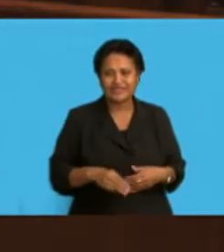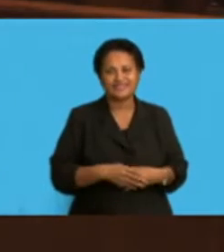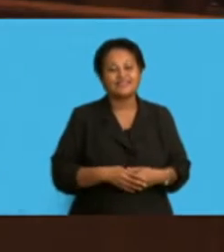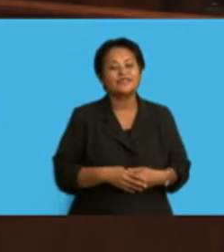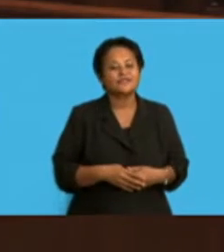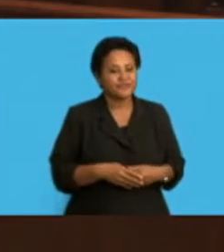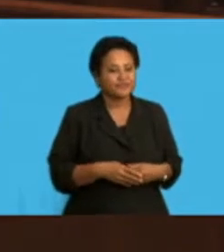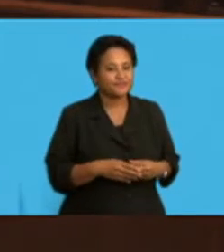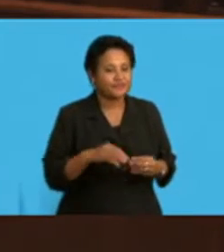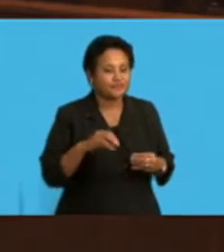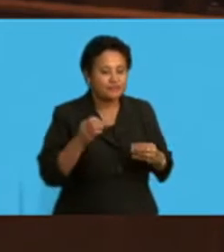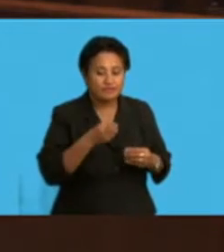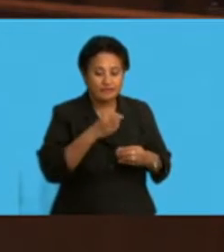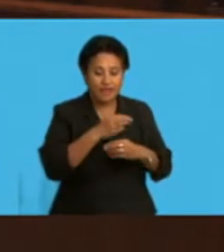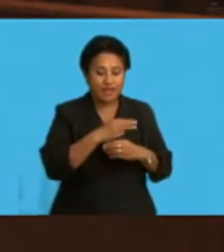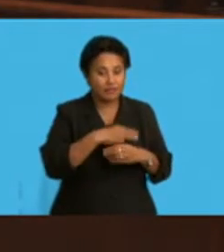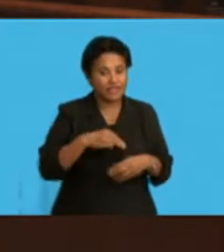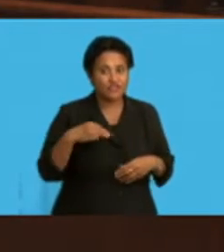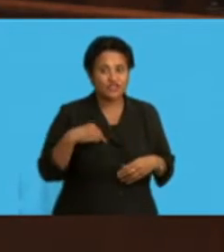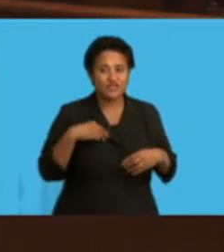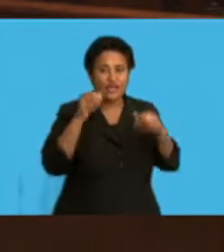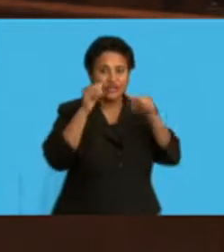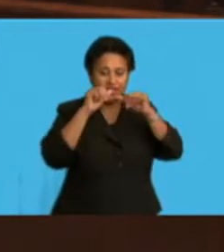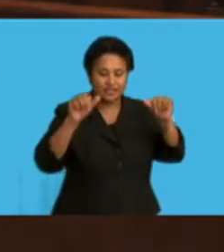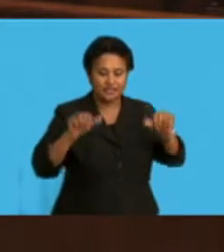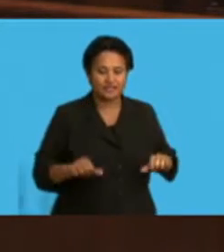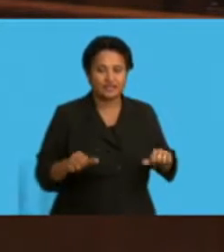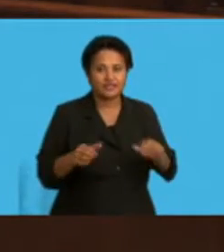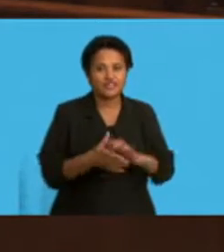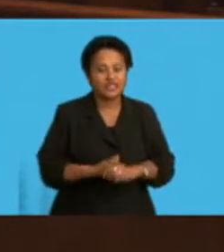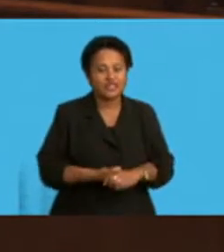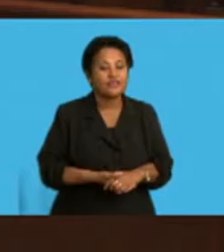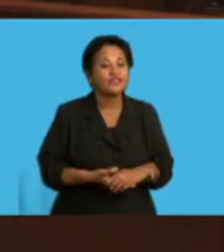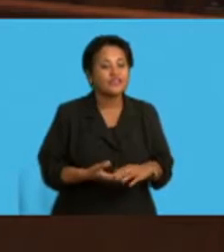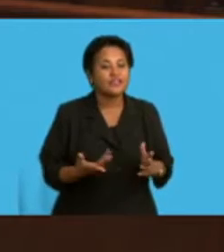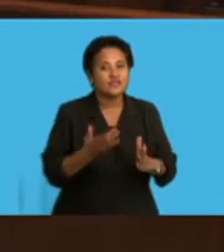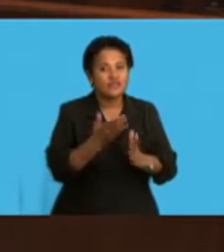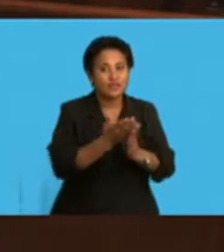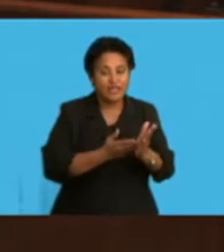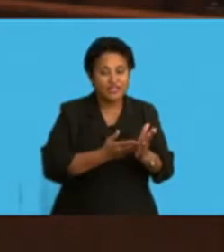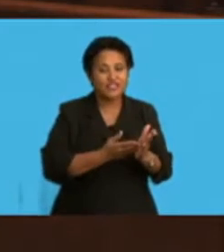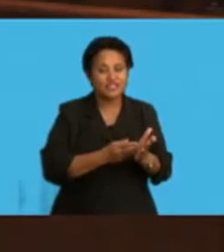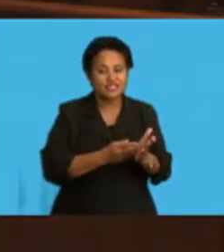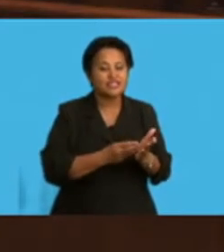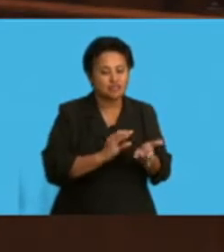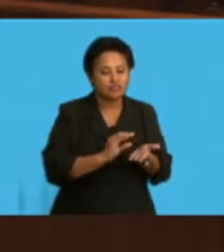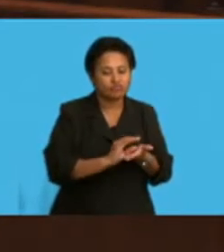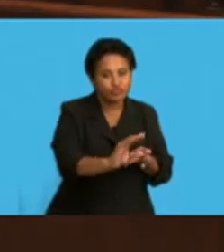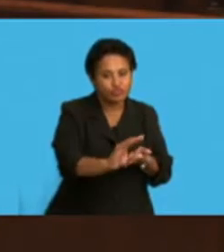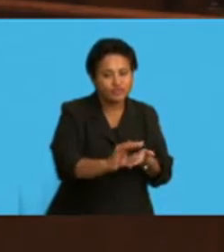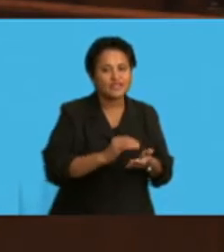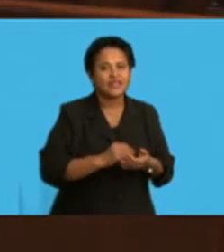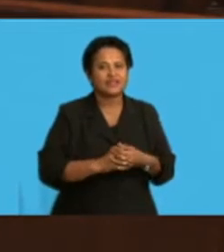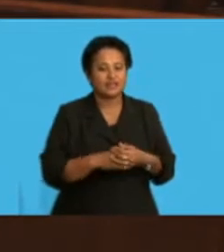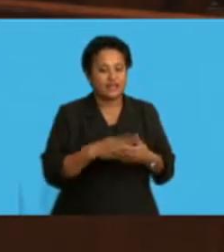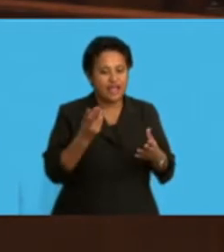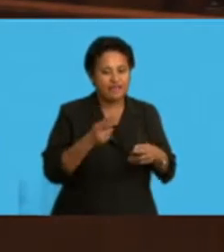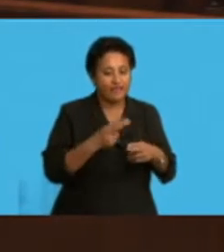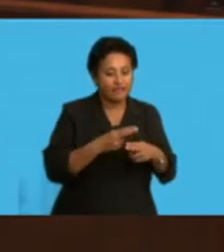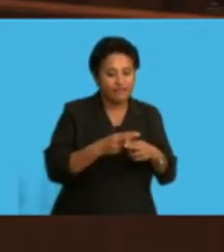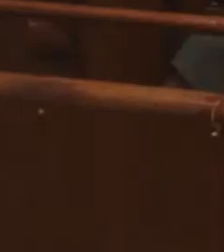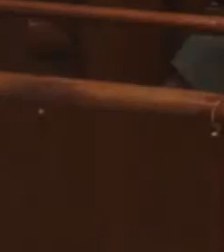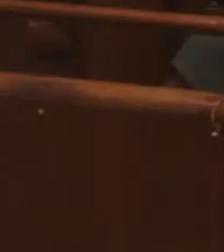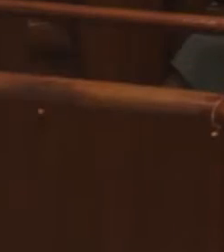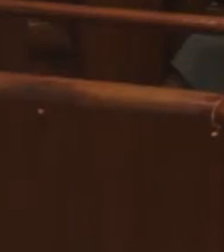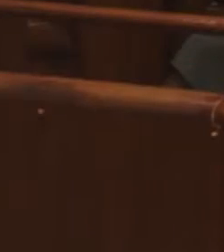Madam Speaker, the Ministry of Agriculture budget is $86.3 million to support extension services, research, product development, farm support, policy,